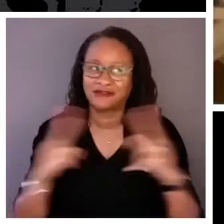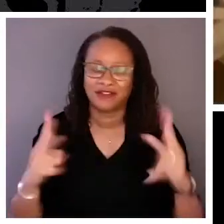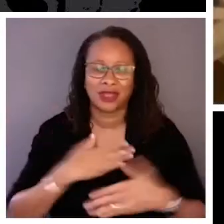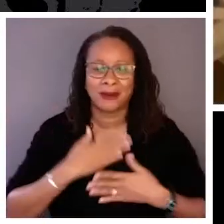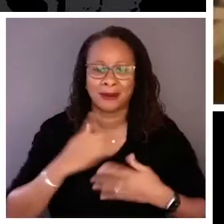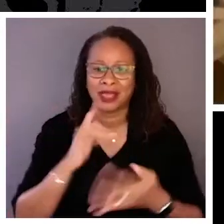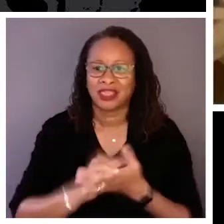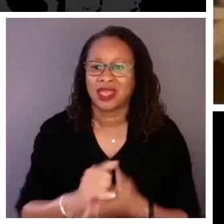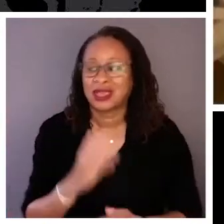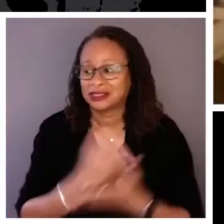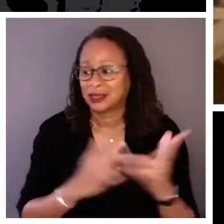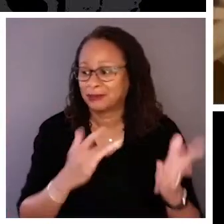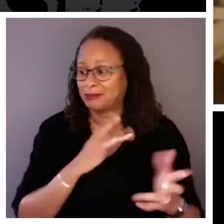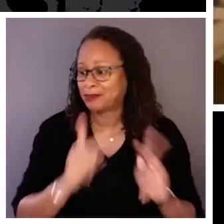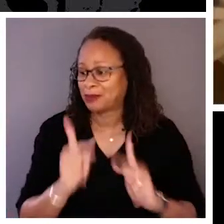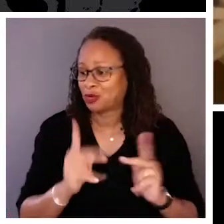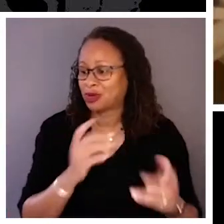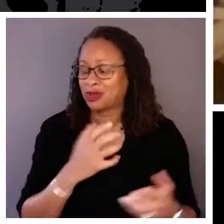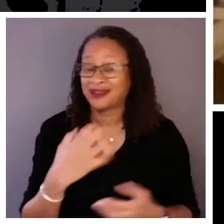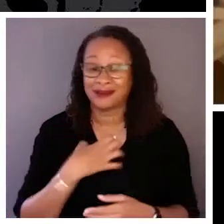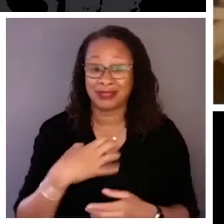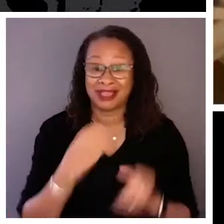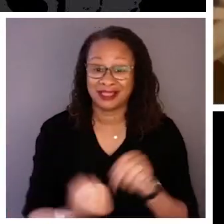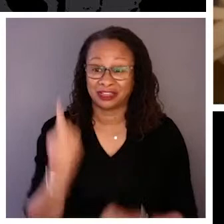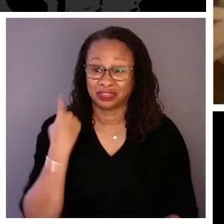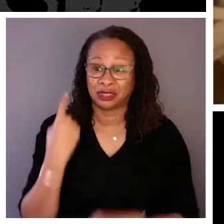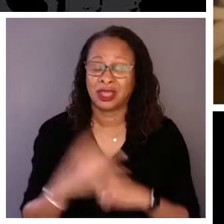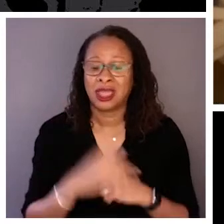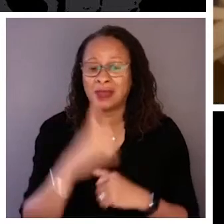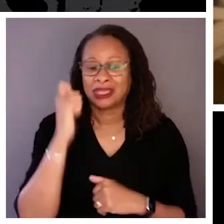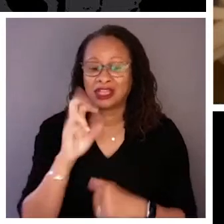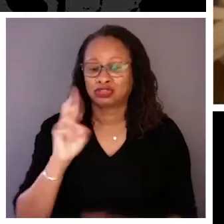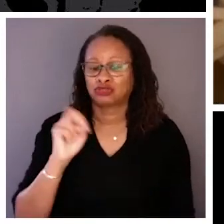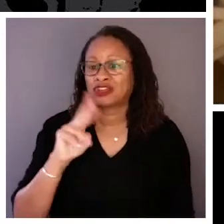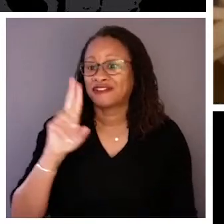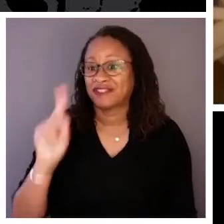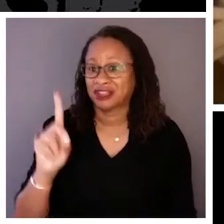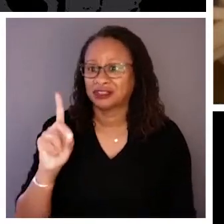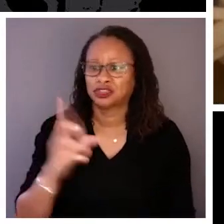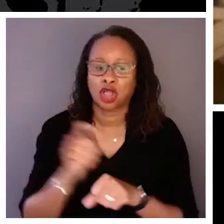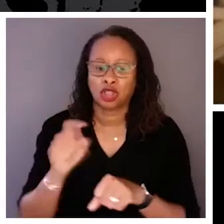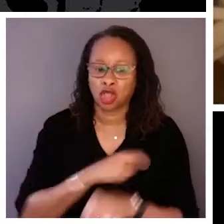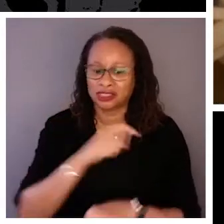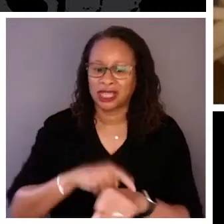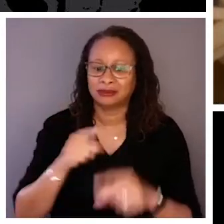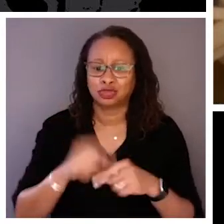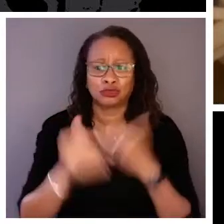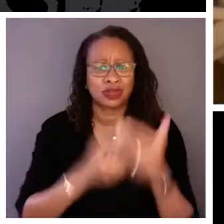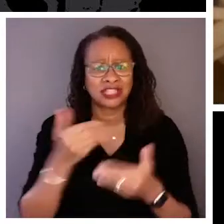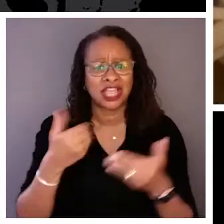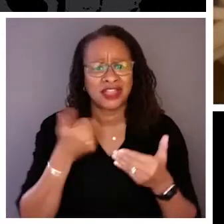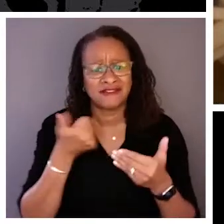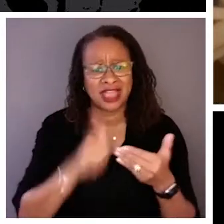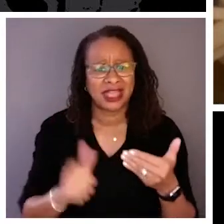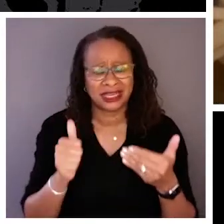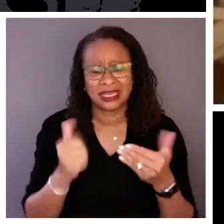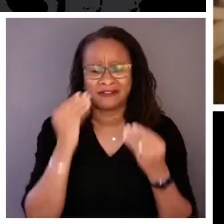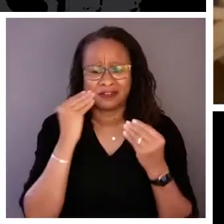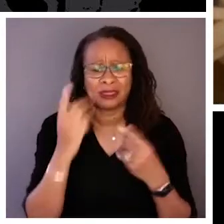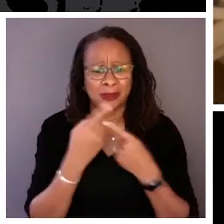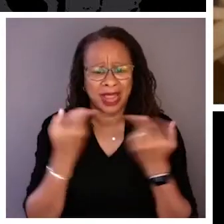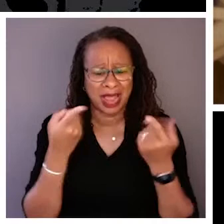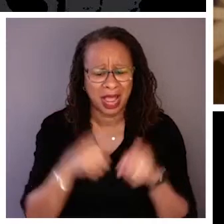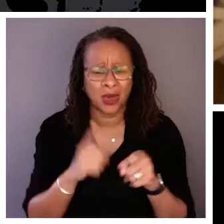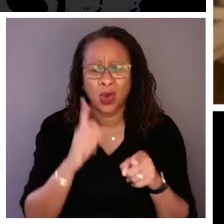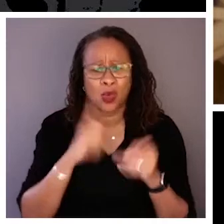Some people were complaining last year because the refunds were taking so long to process. Do you have any insight into how that's going to go this year, or